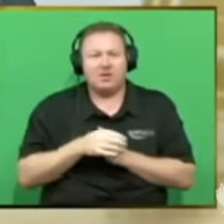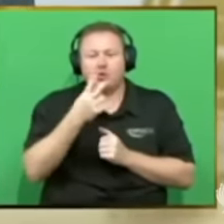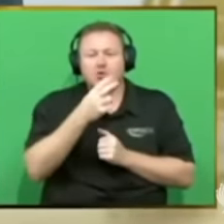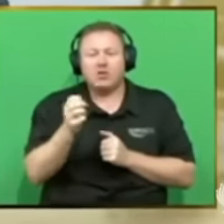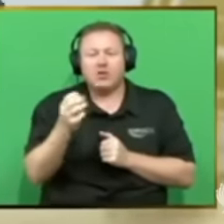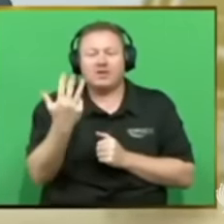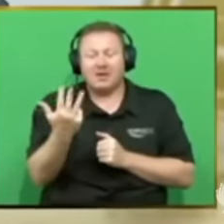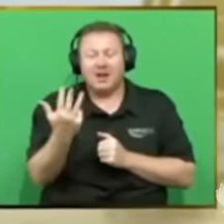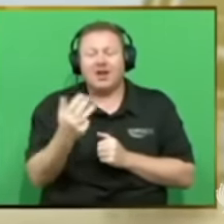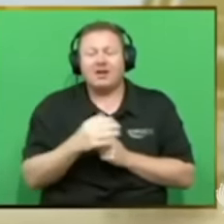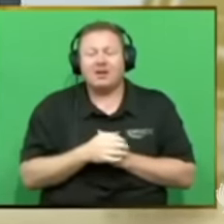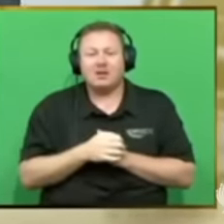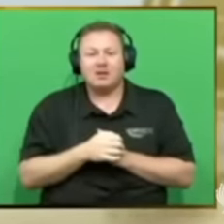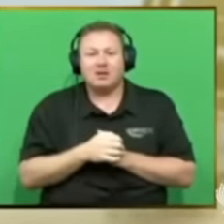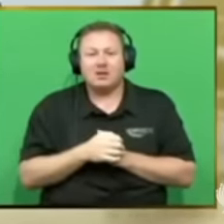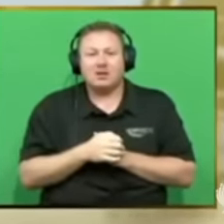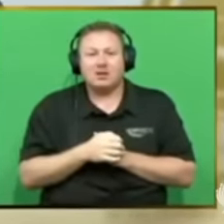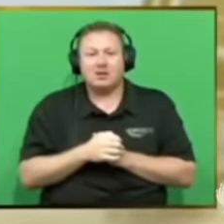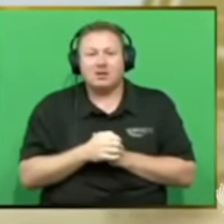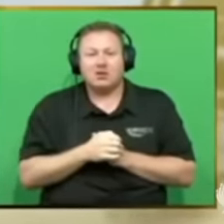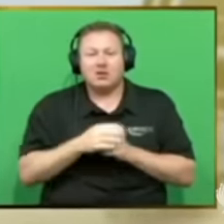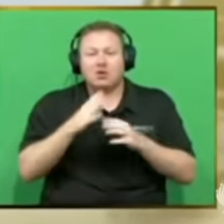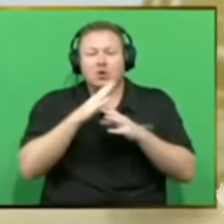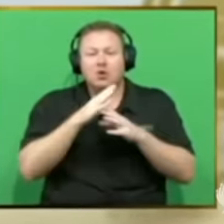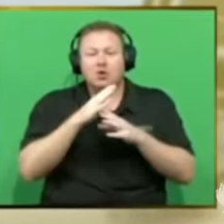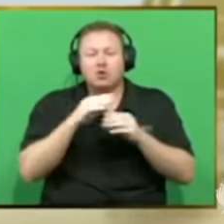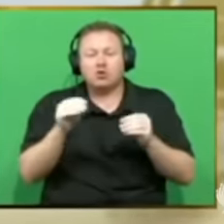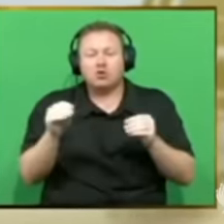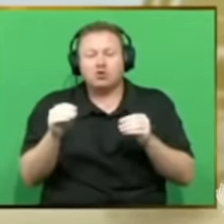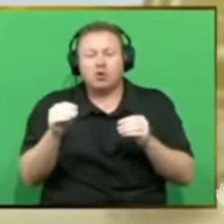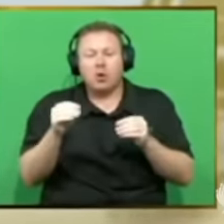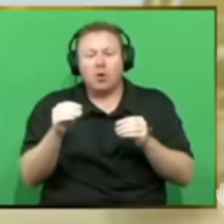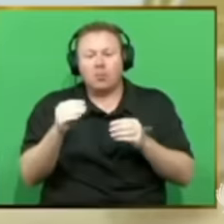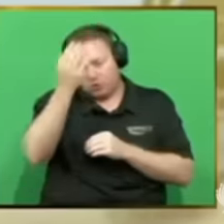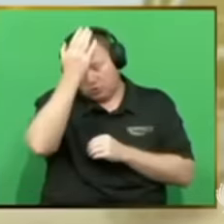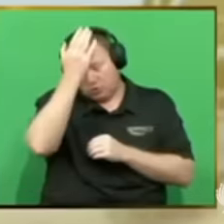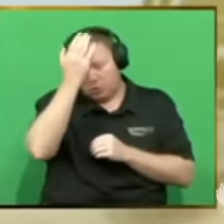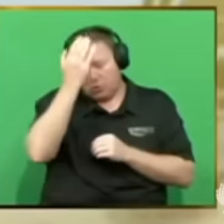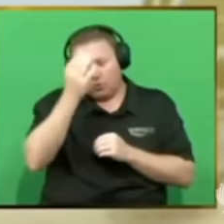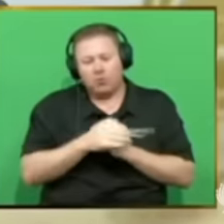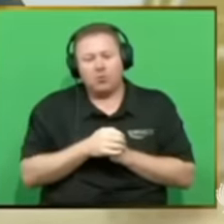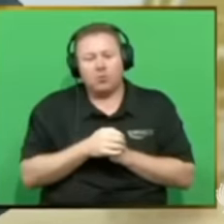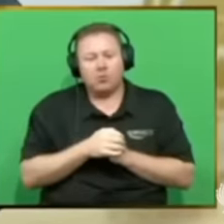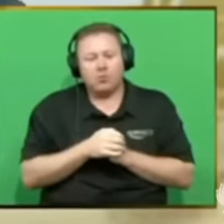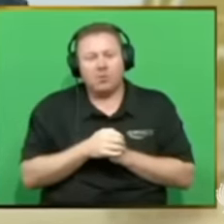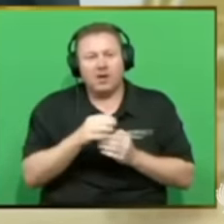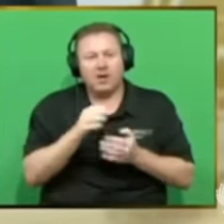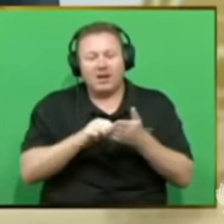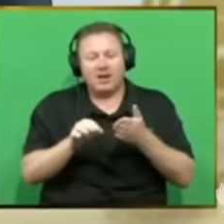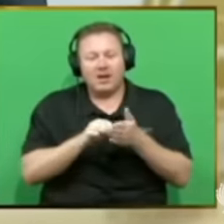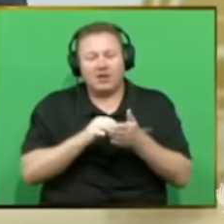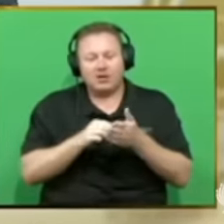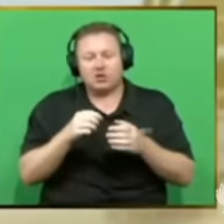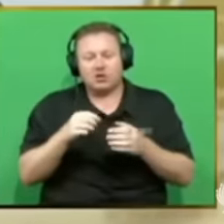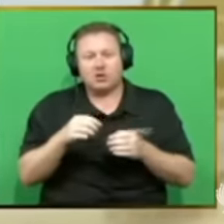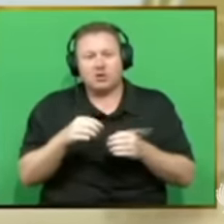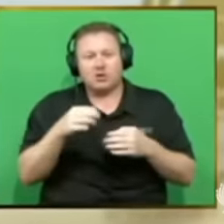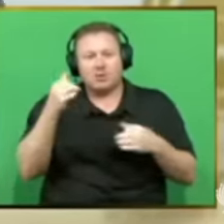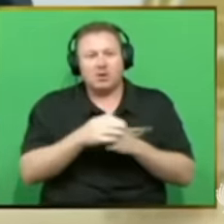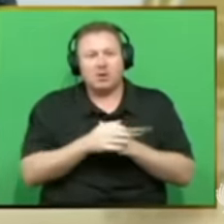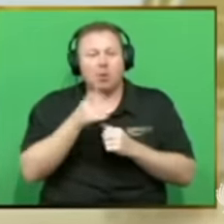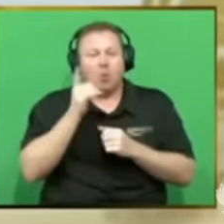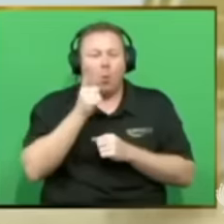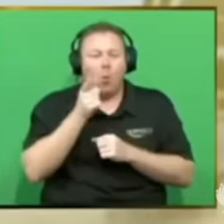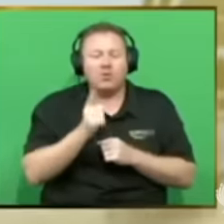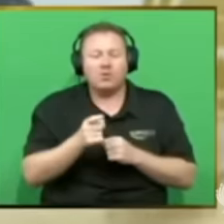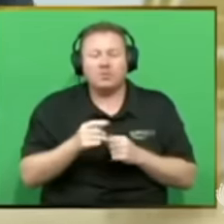the DA warned them with our Stop Zuma election posters over 1 million times. We warned them on lampposts,